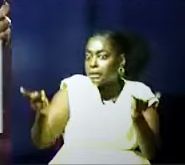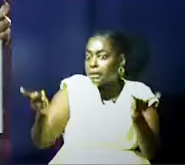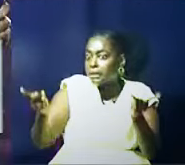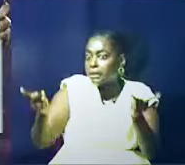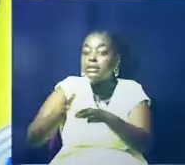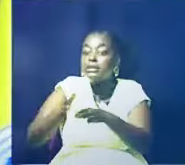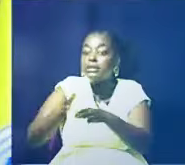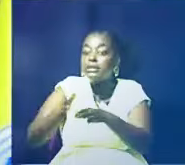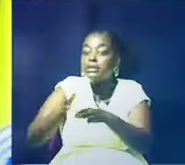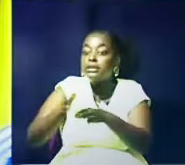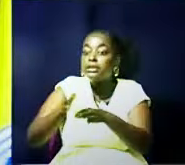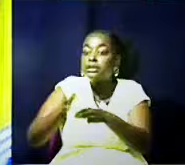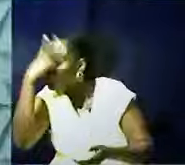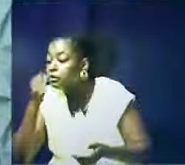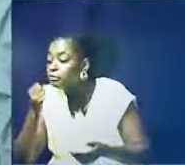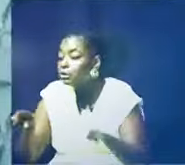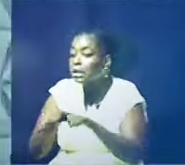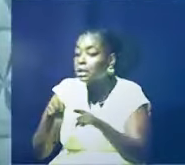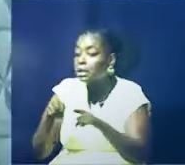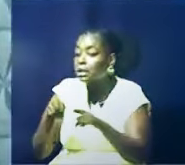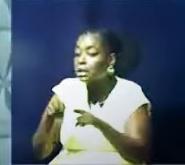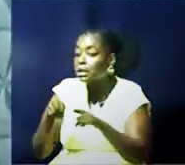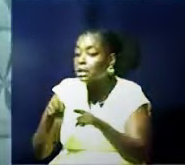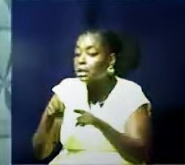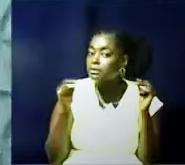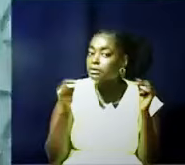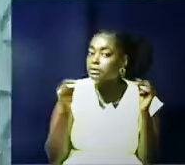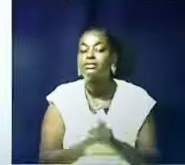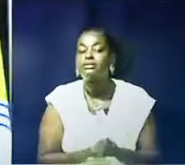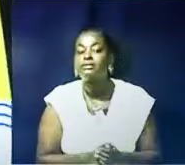this. We used to have a caretaker